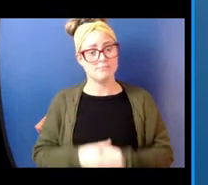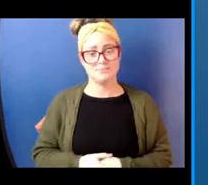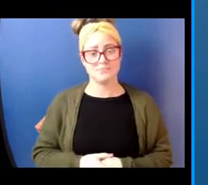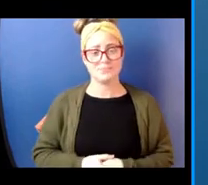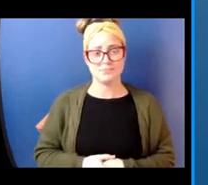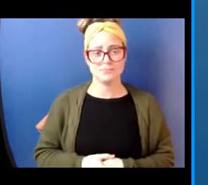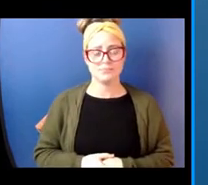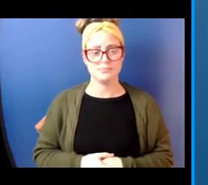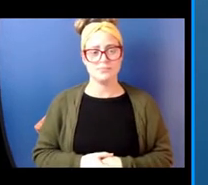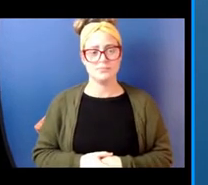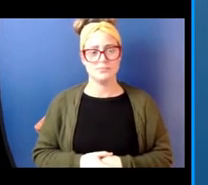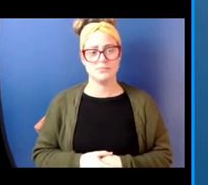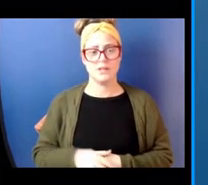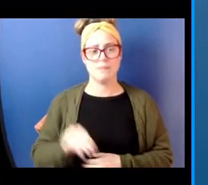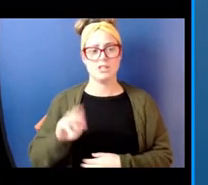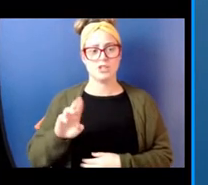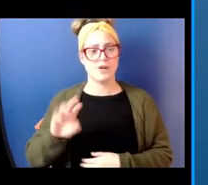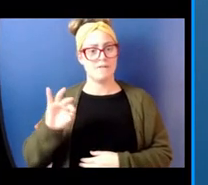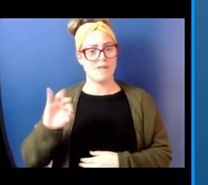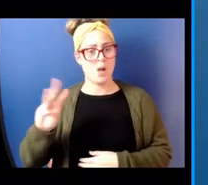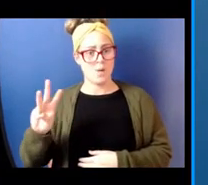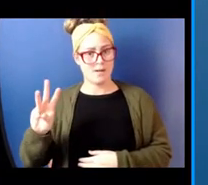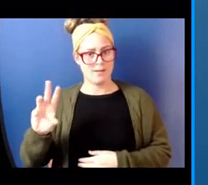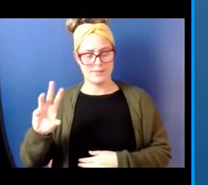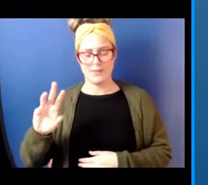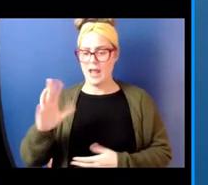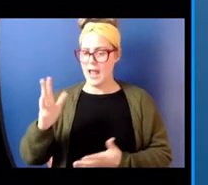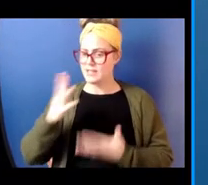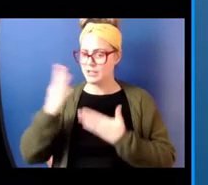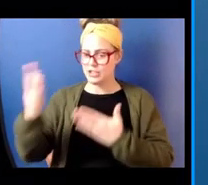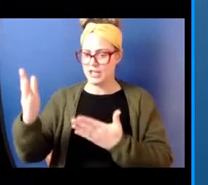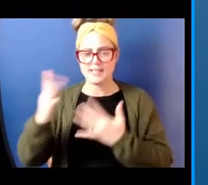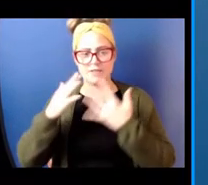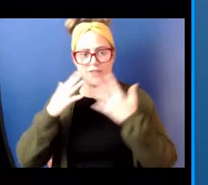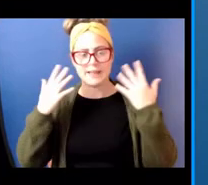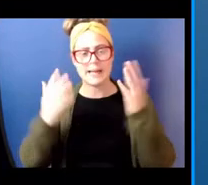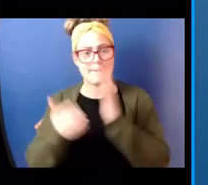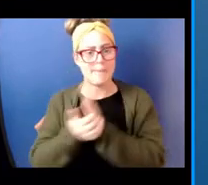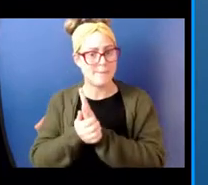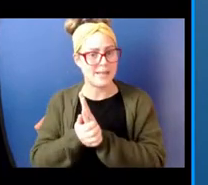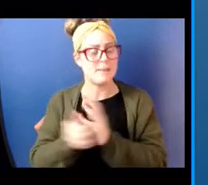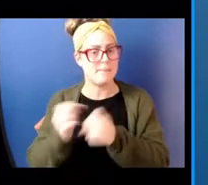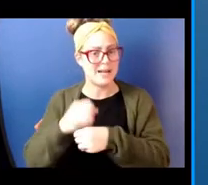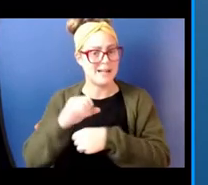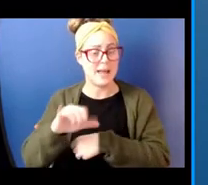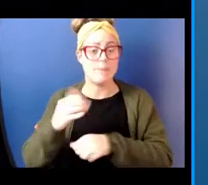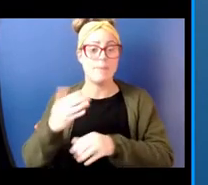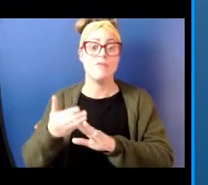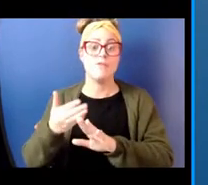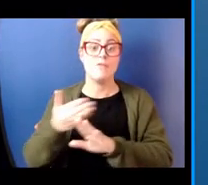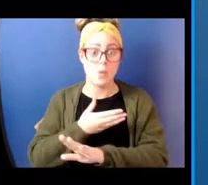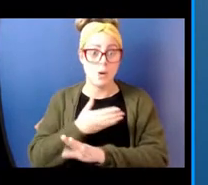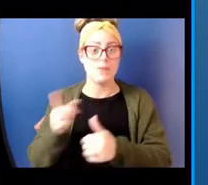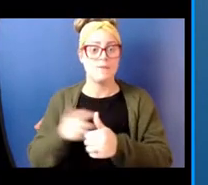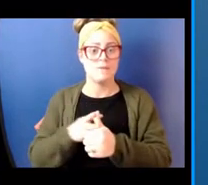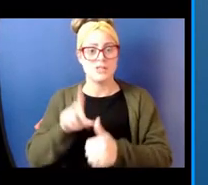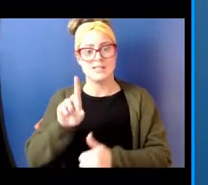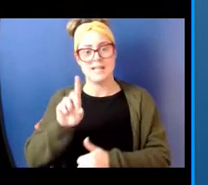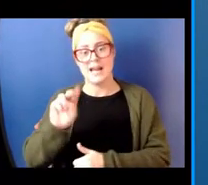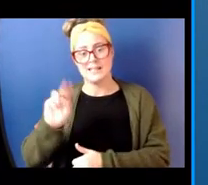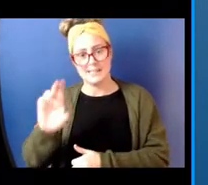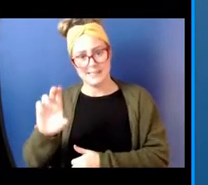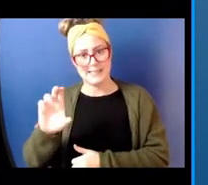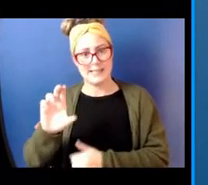that you consider a friendly amendment to make that uh before the first DNC meeting of 2020